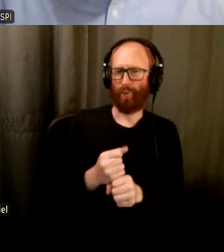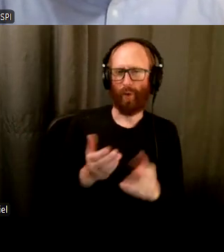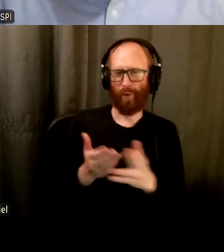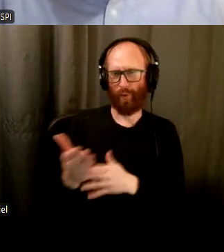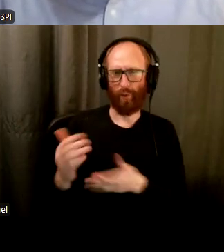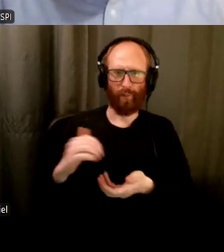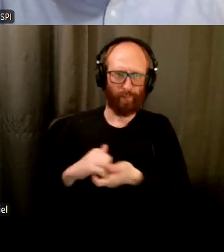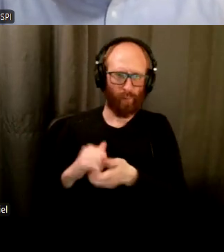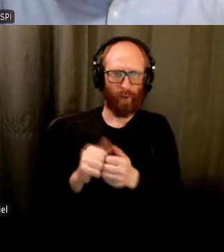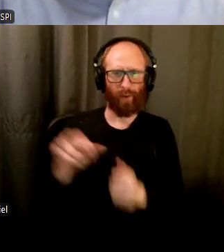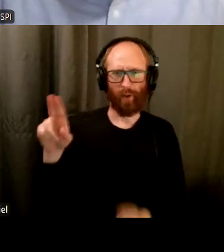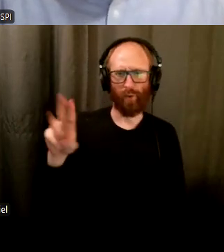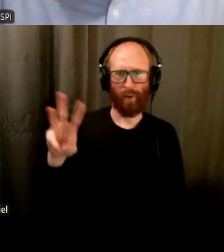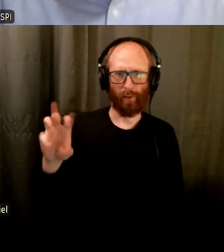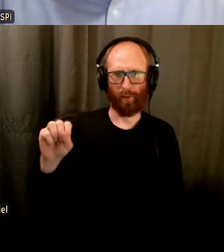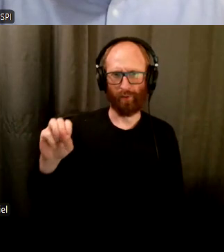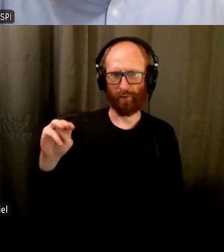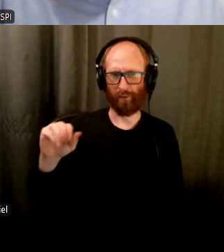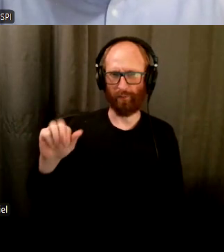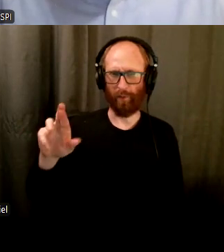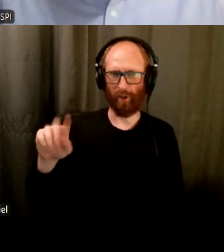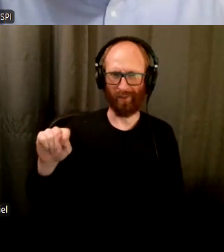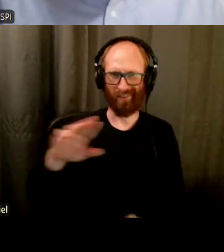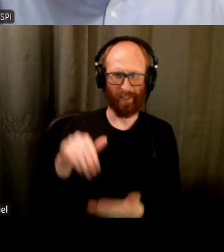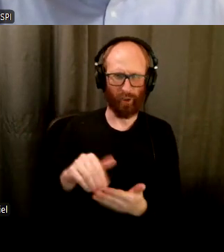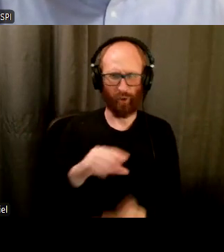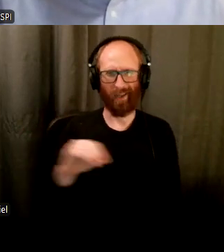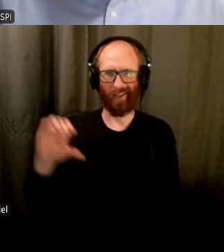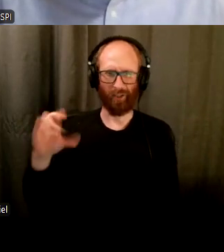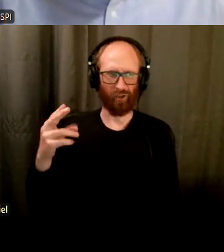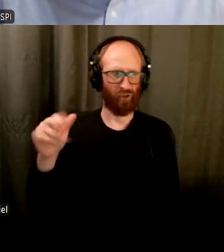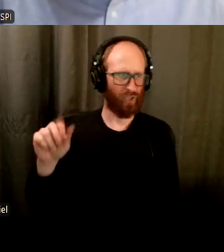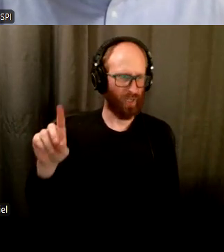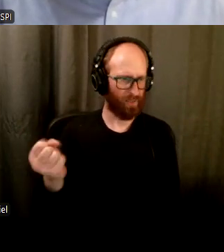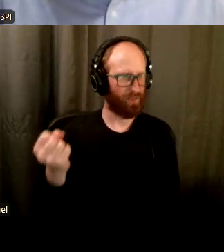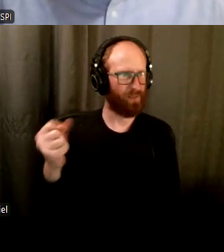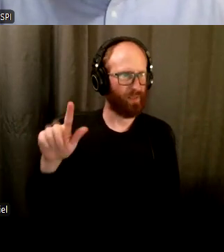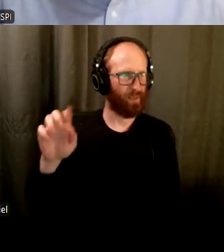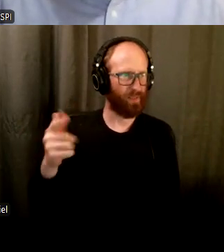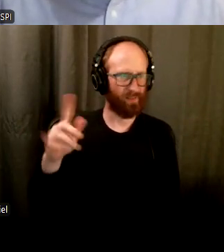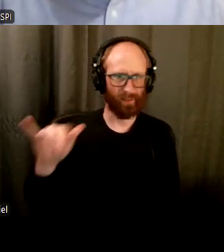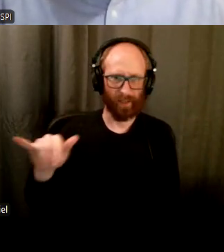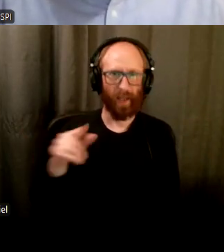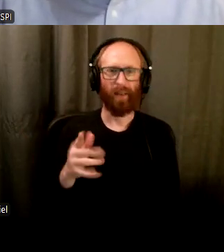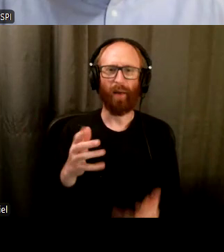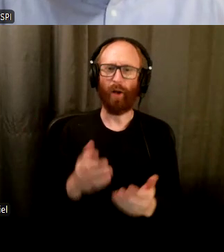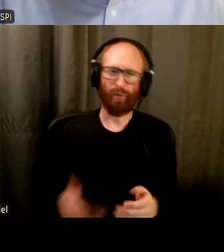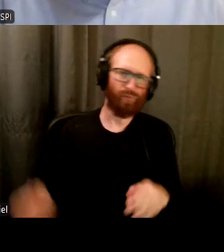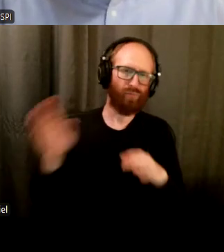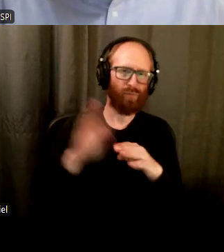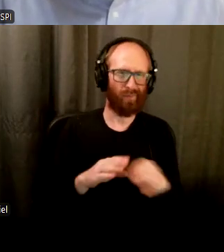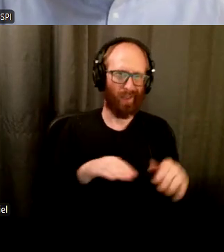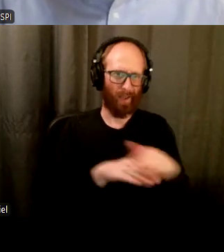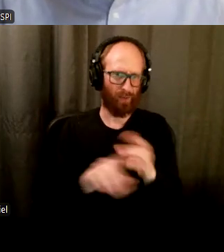and Chad's Legacy. They are seeking to increase access to national resources on mental health literacy, including strategic planning